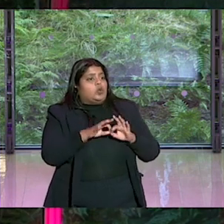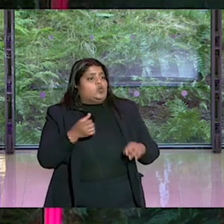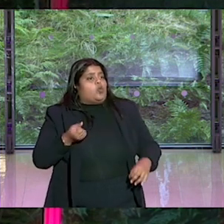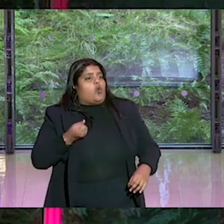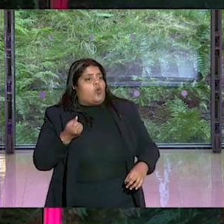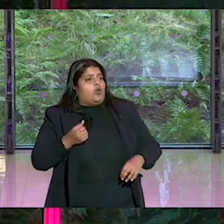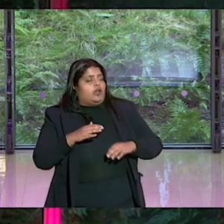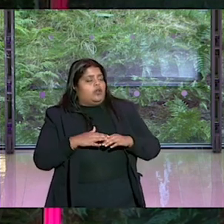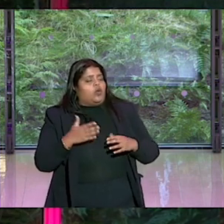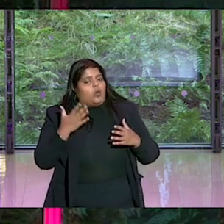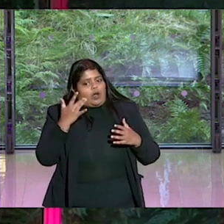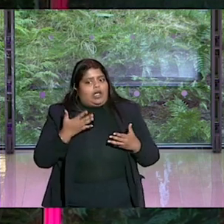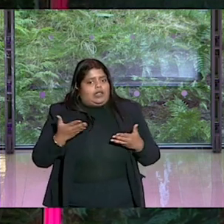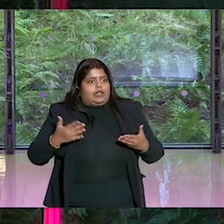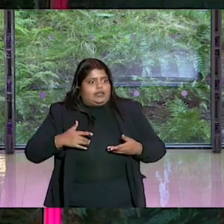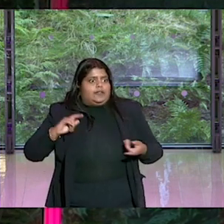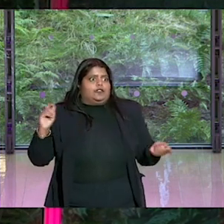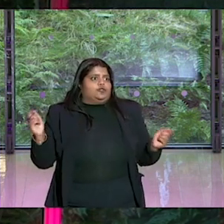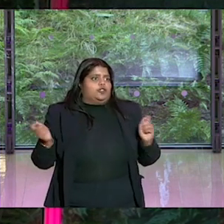so much? Great question.